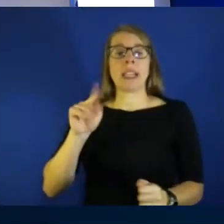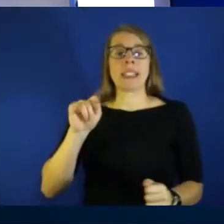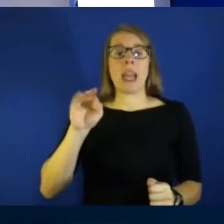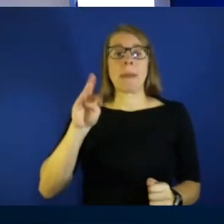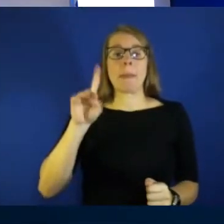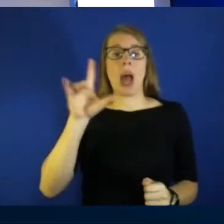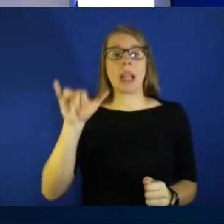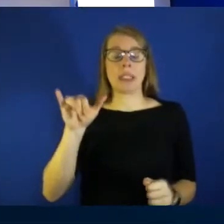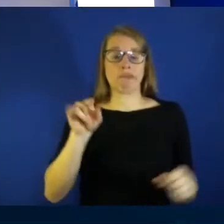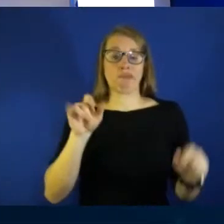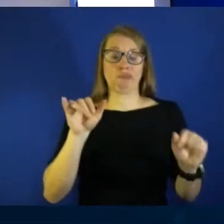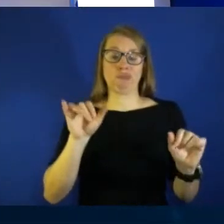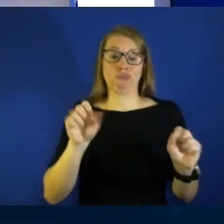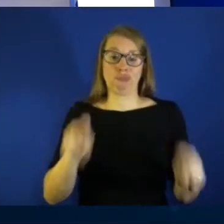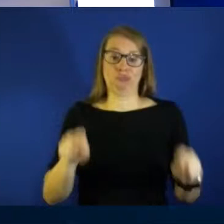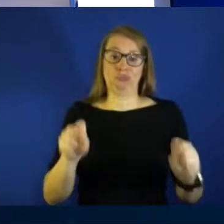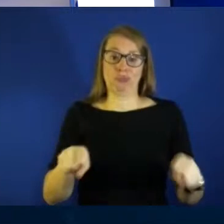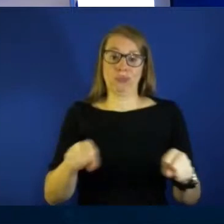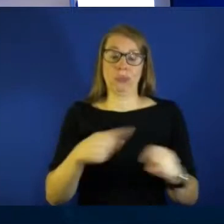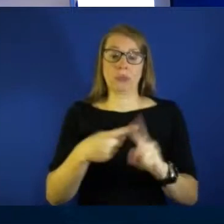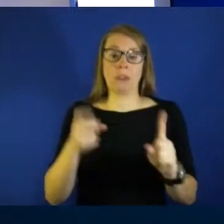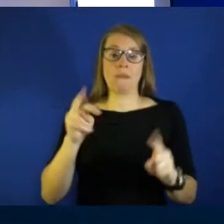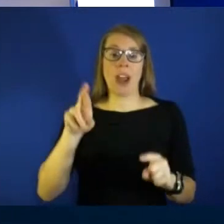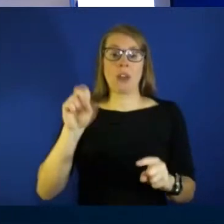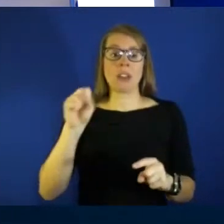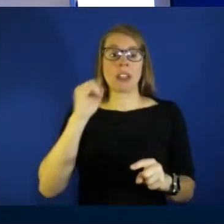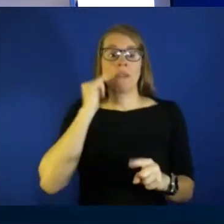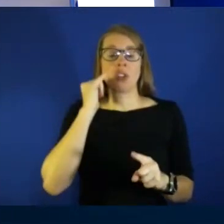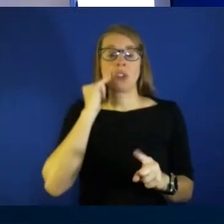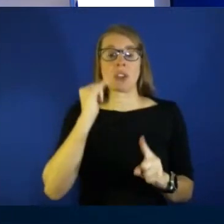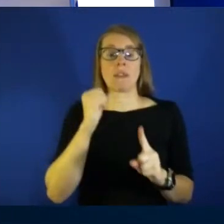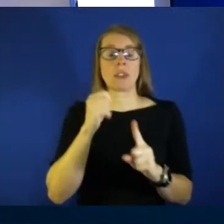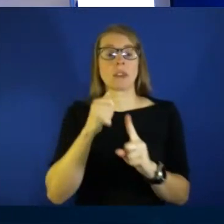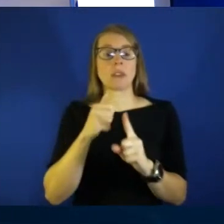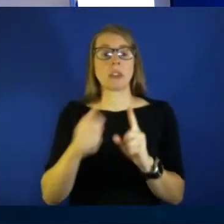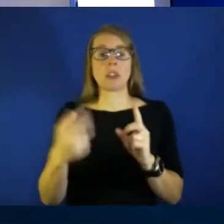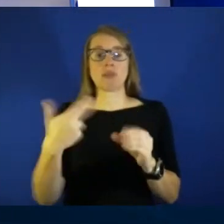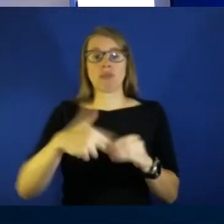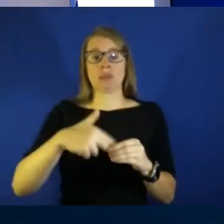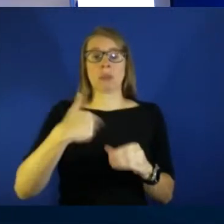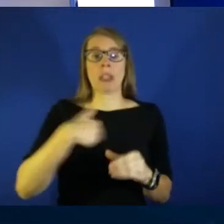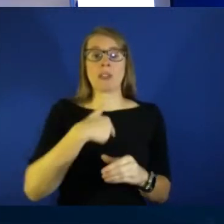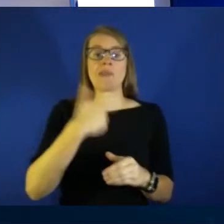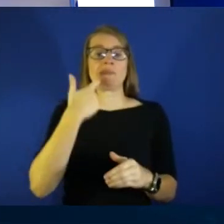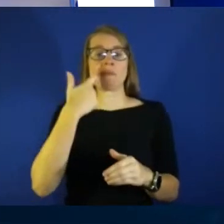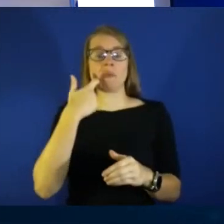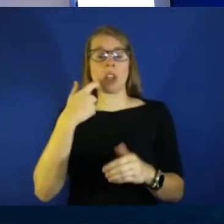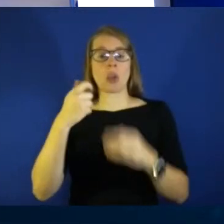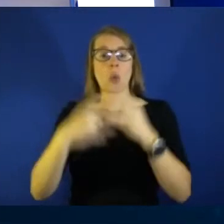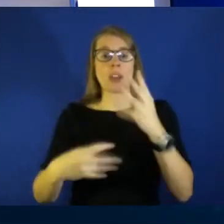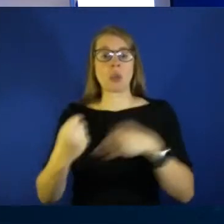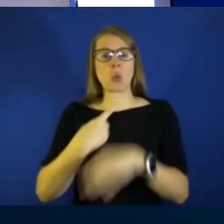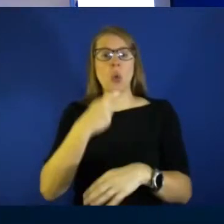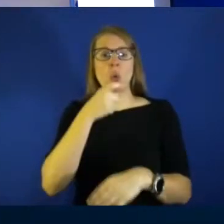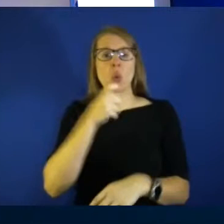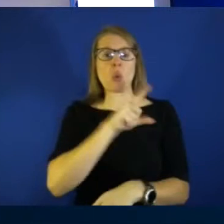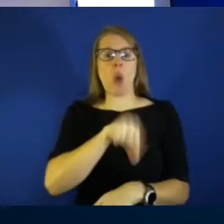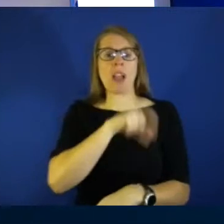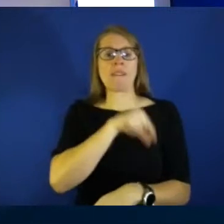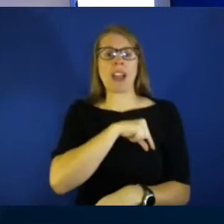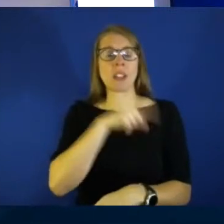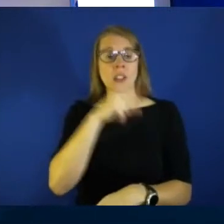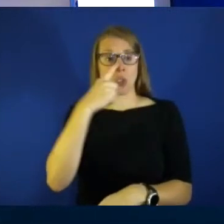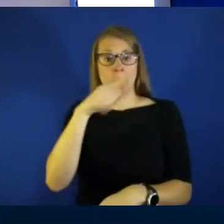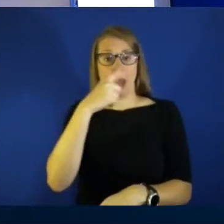just joining us now, or if you had any tech issues earlier off the top of the show, Dr. Bahr, I'm getting some questions about who qualifies, but could you just go over